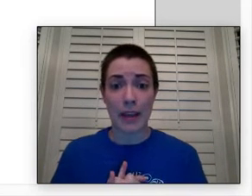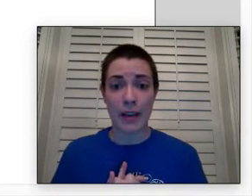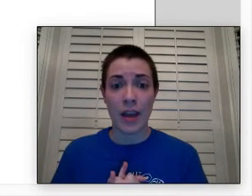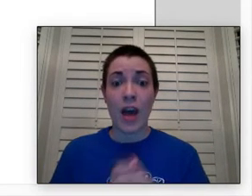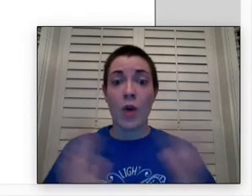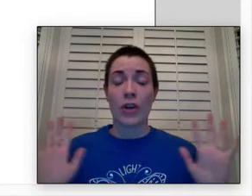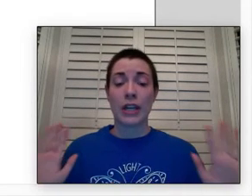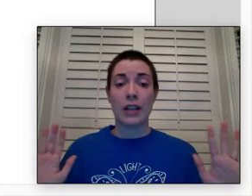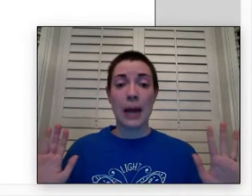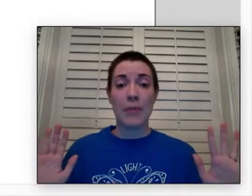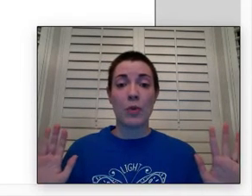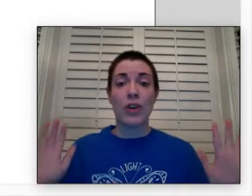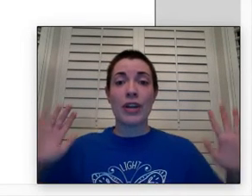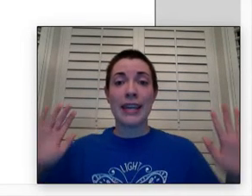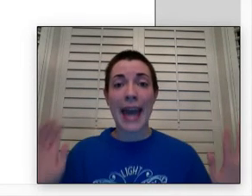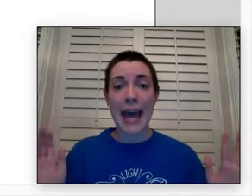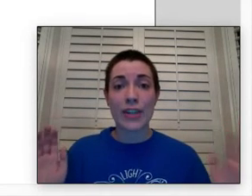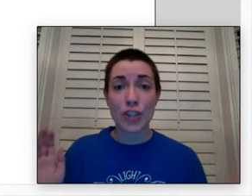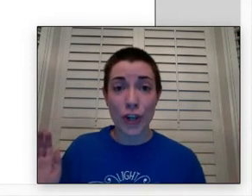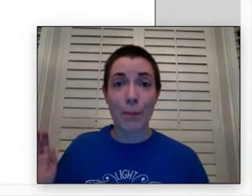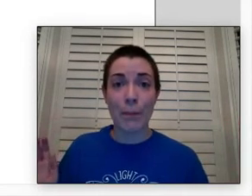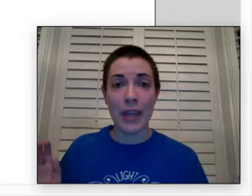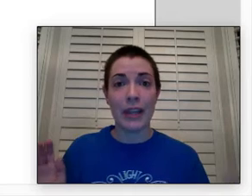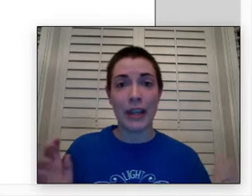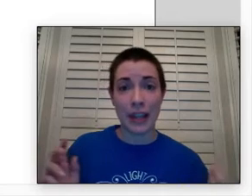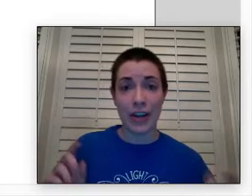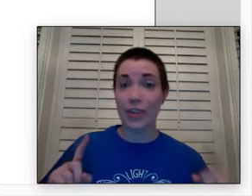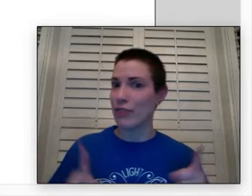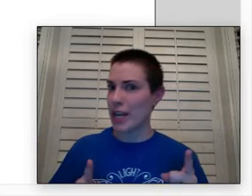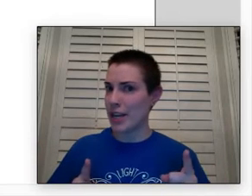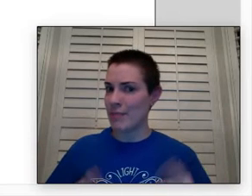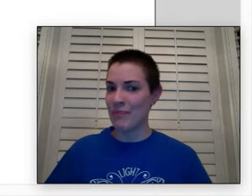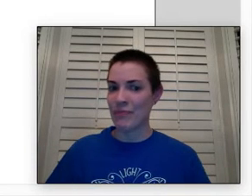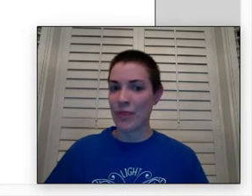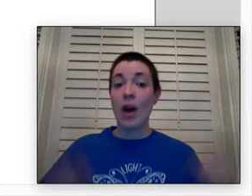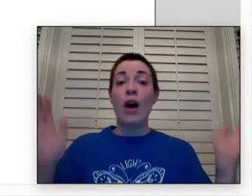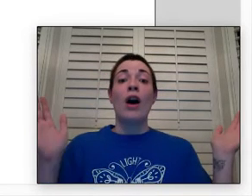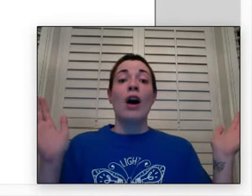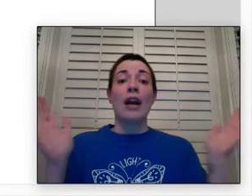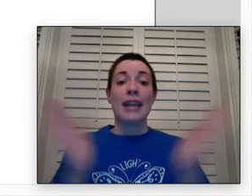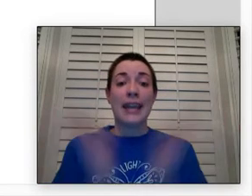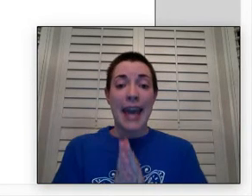clapping. We're going to clap the word caterpillar. Ready?